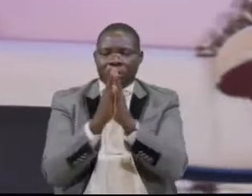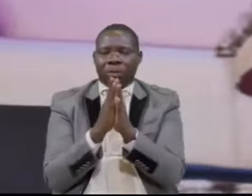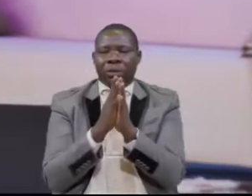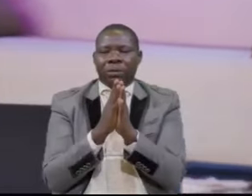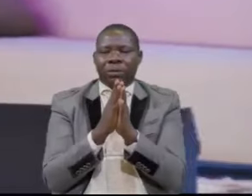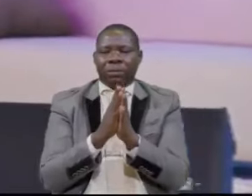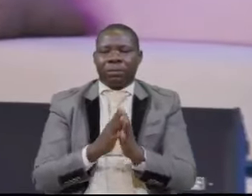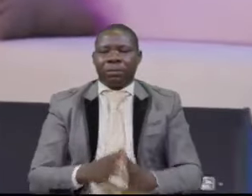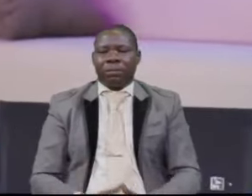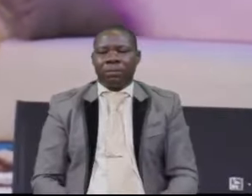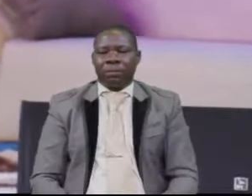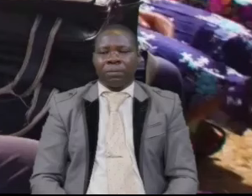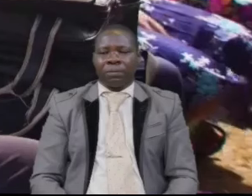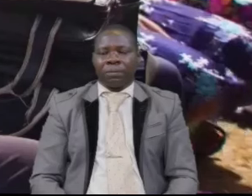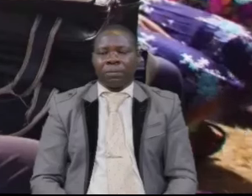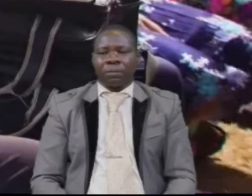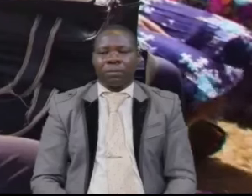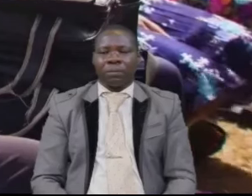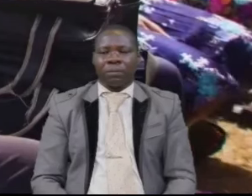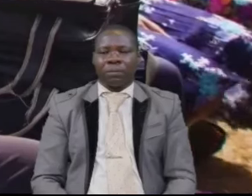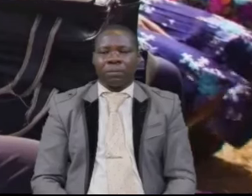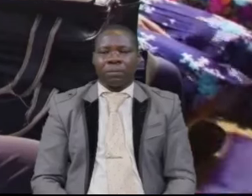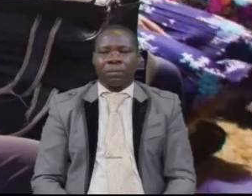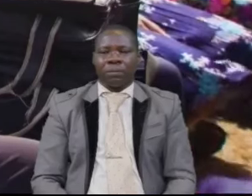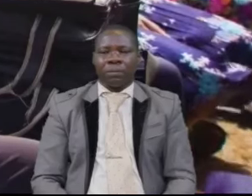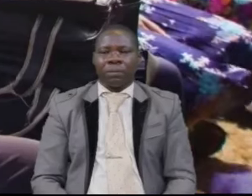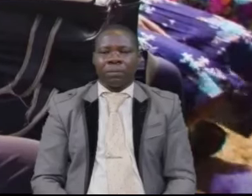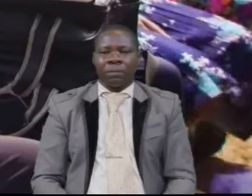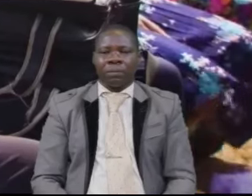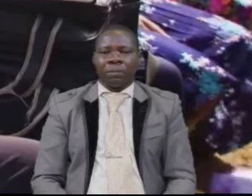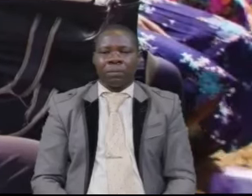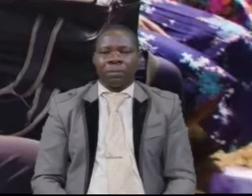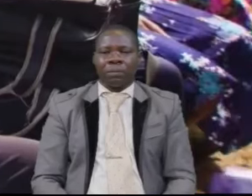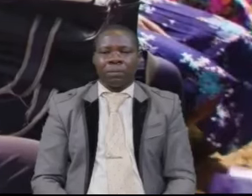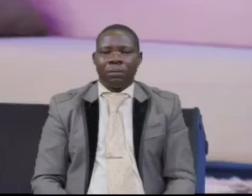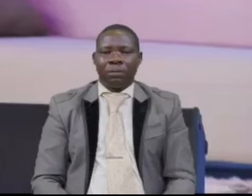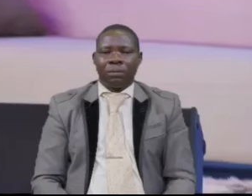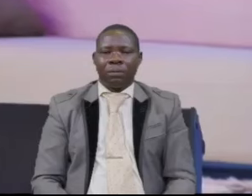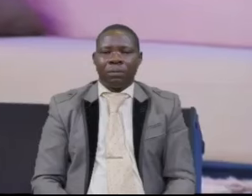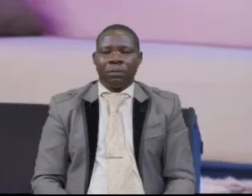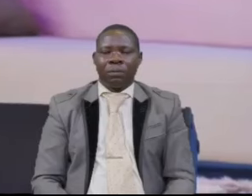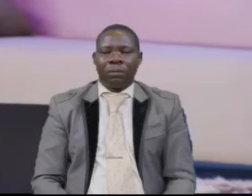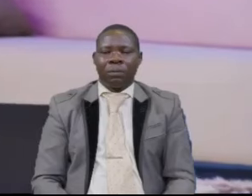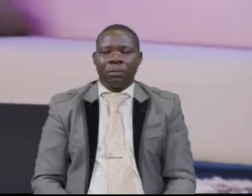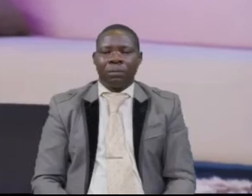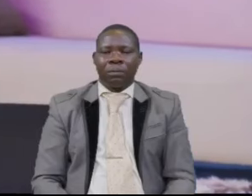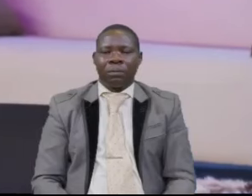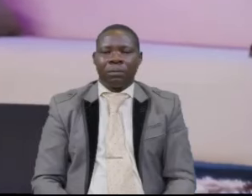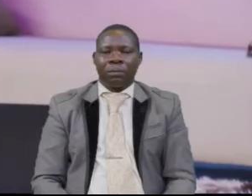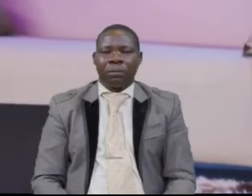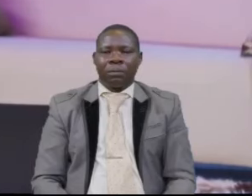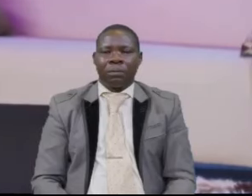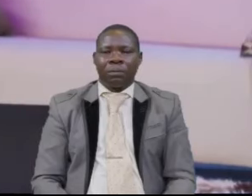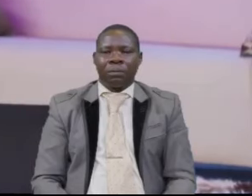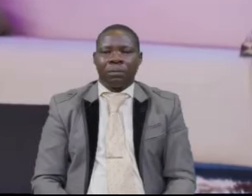then number three is repentance while seeking divine favor. He came before the Lord